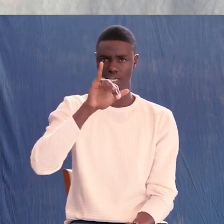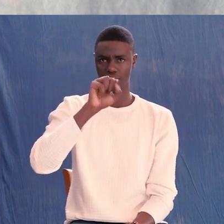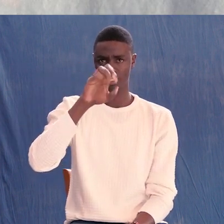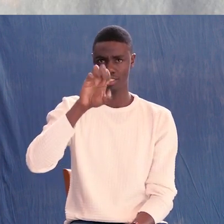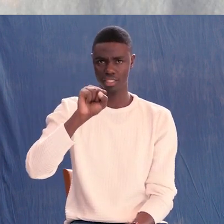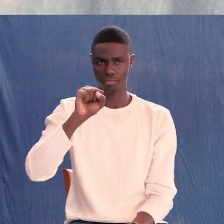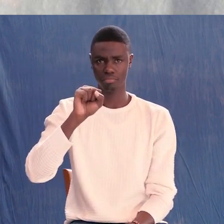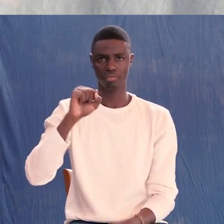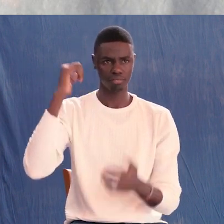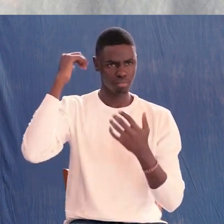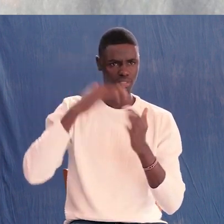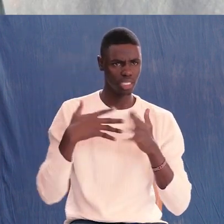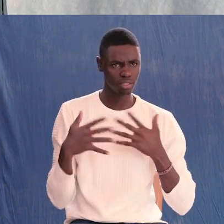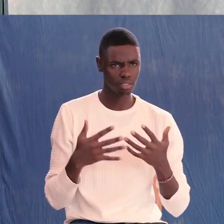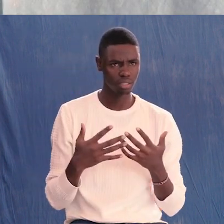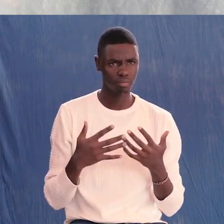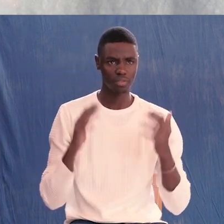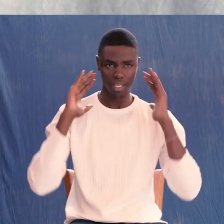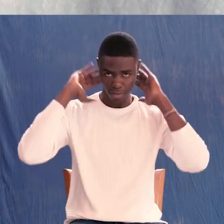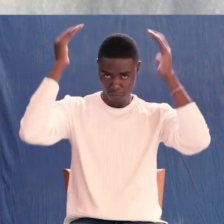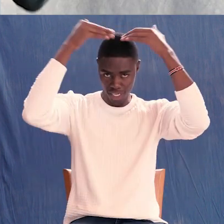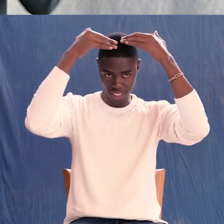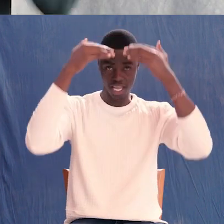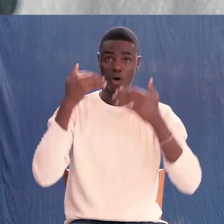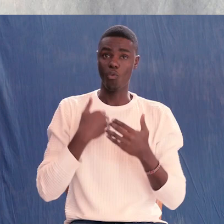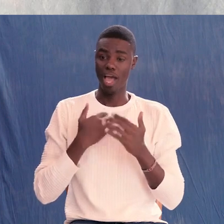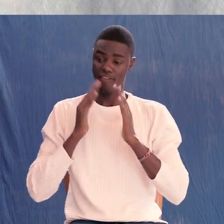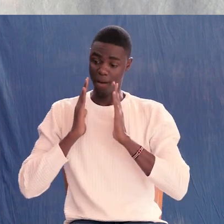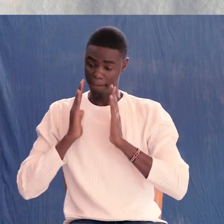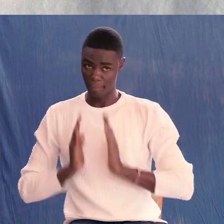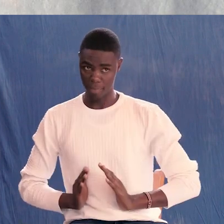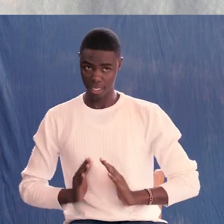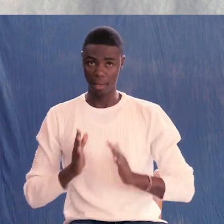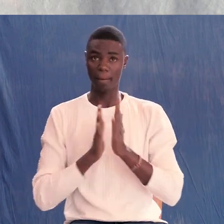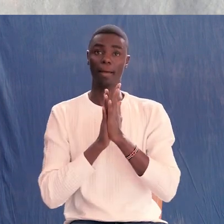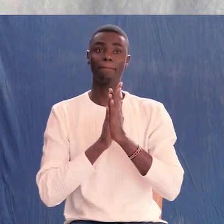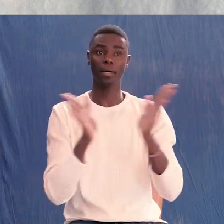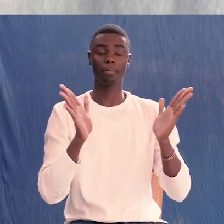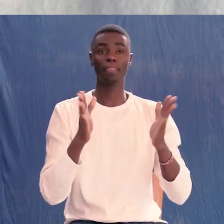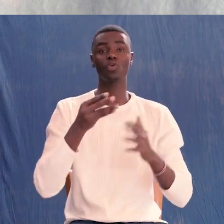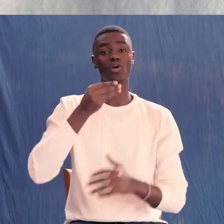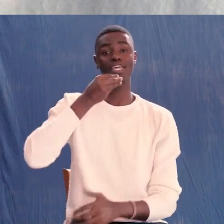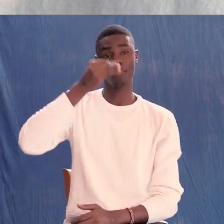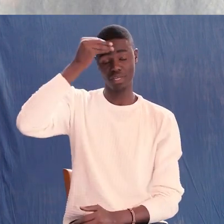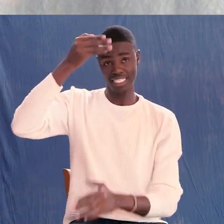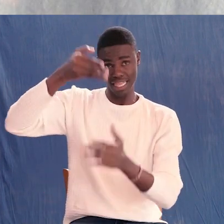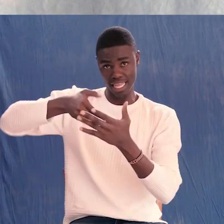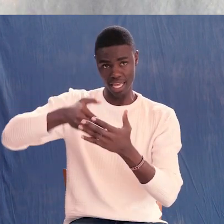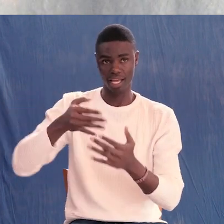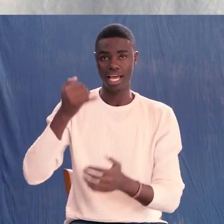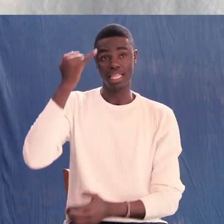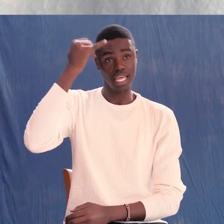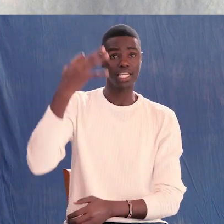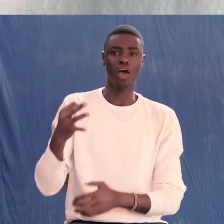they've got a public persona and then they've got a private persona. Hypocrisy was this idea